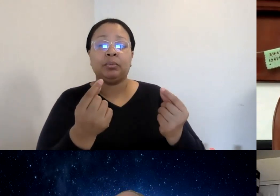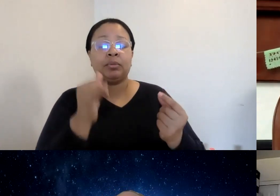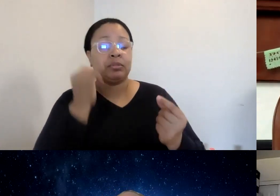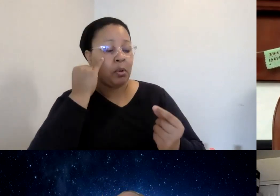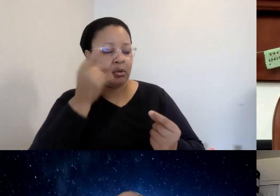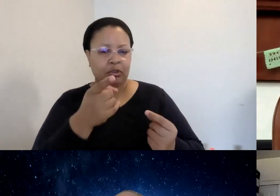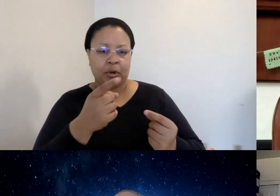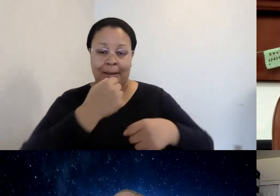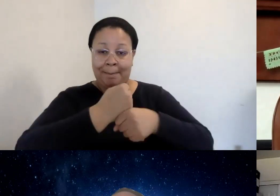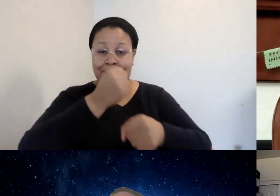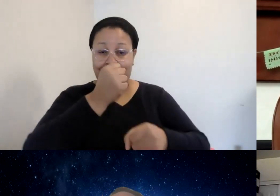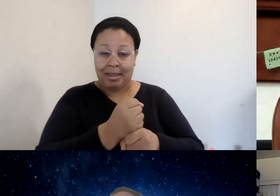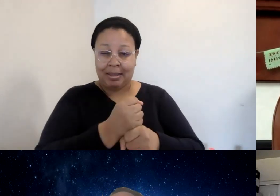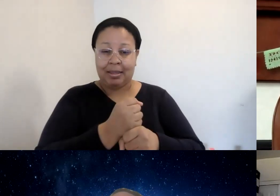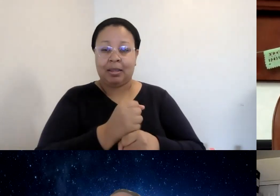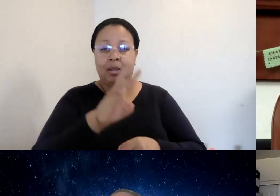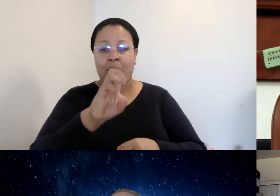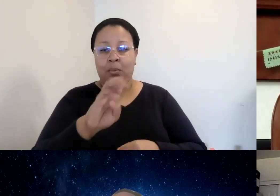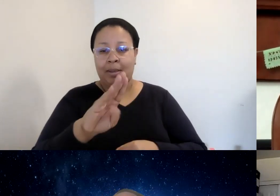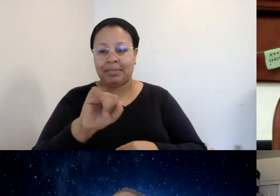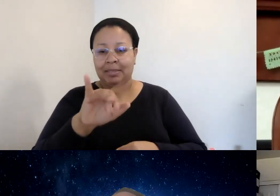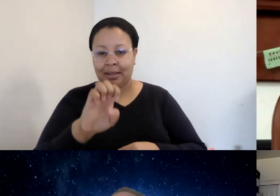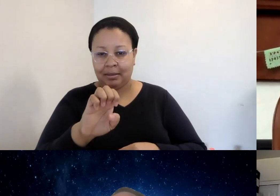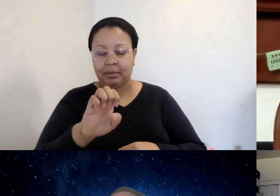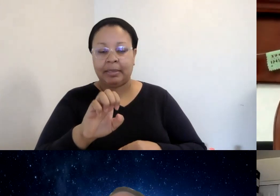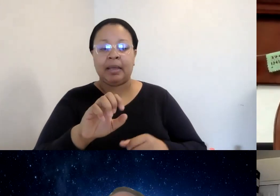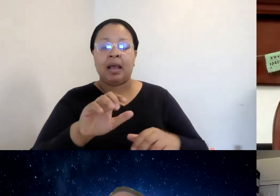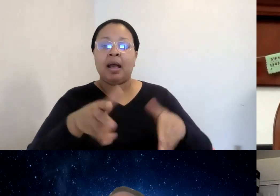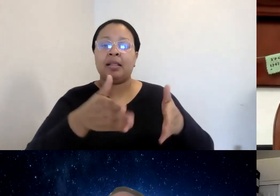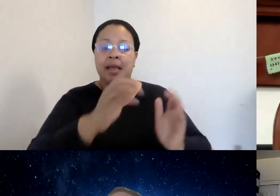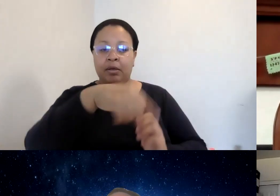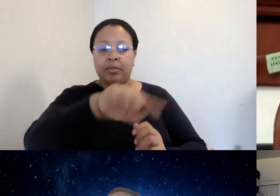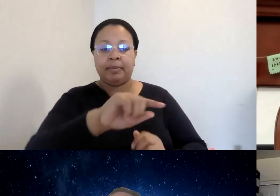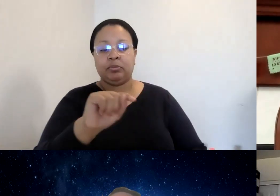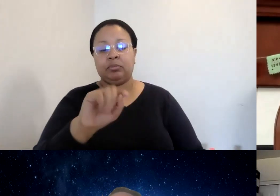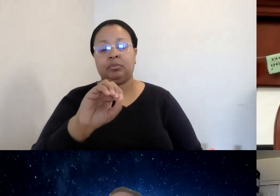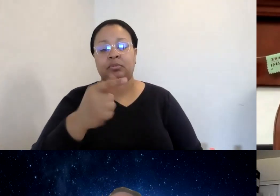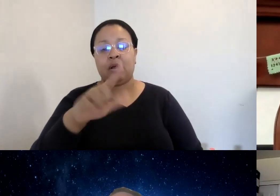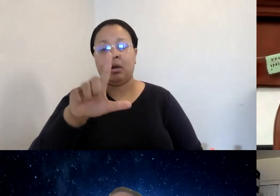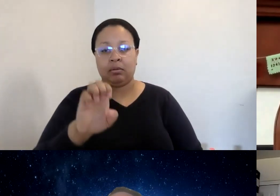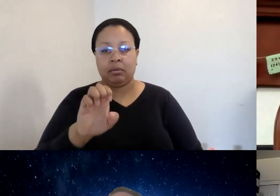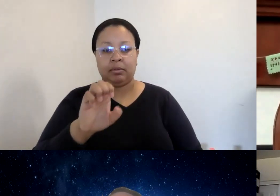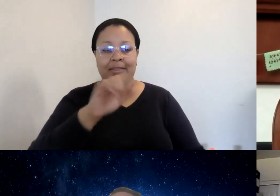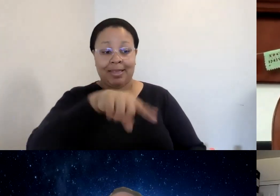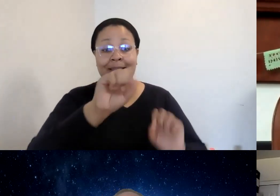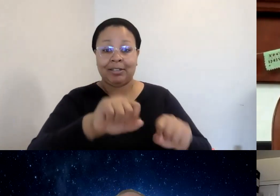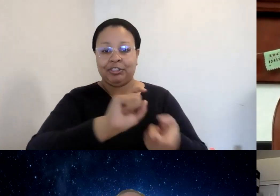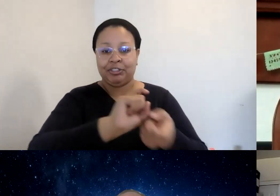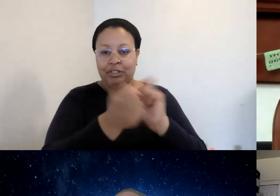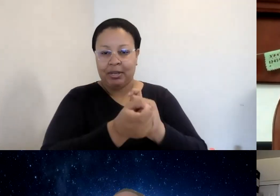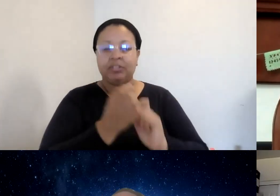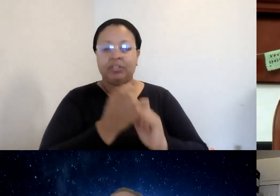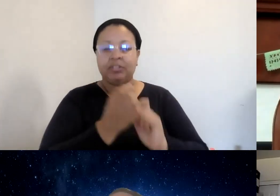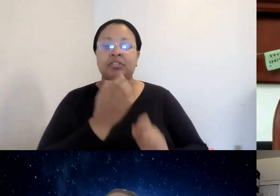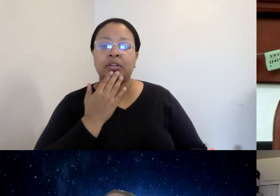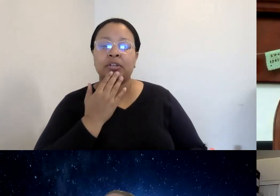you can create a toggle for people to change the contrast of the website so that it's easier for them to read. And this is more